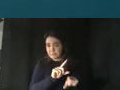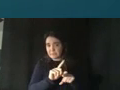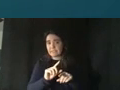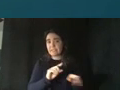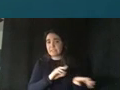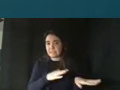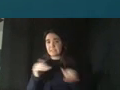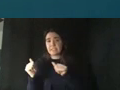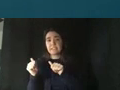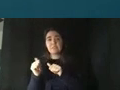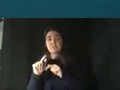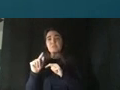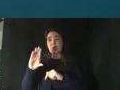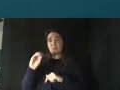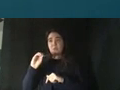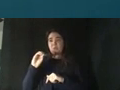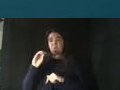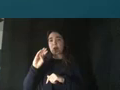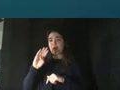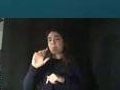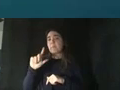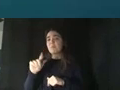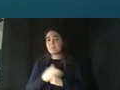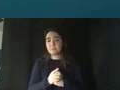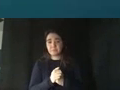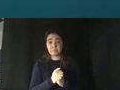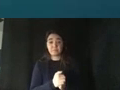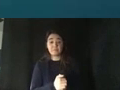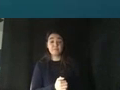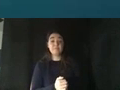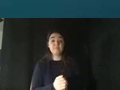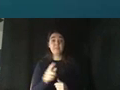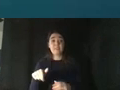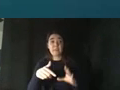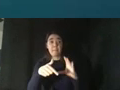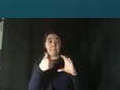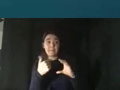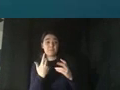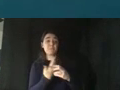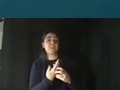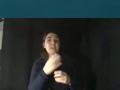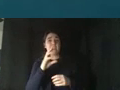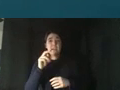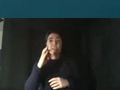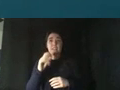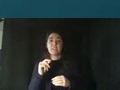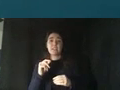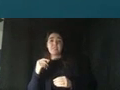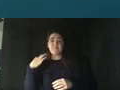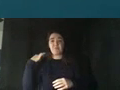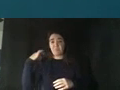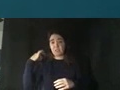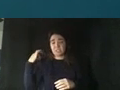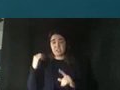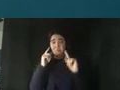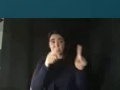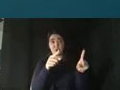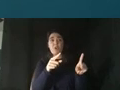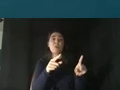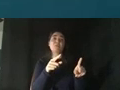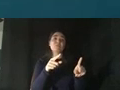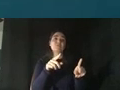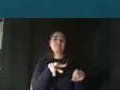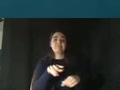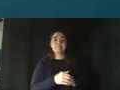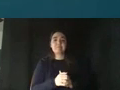I got a message from another Marine saying that Anthony had volunteered to go on a patrol on his day off because he was